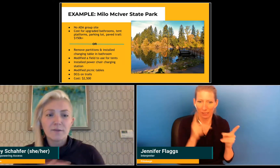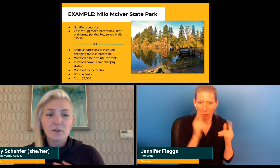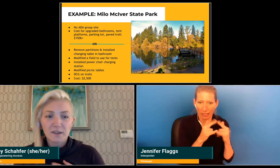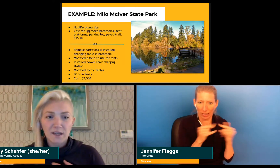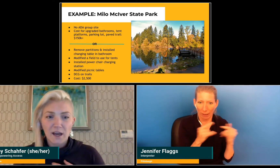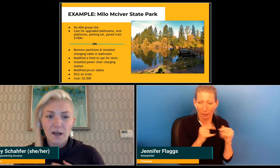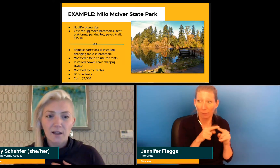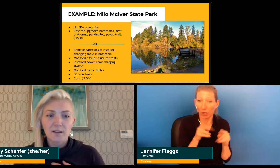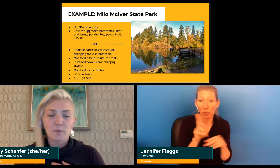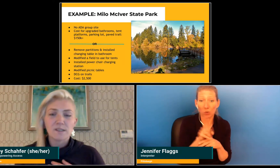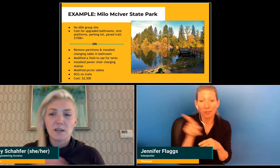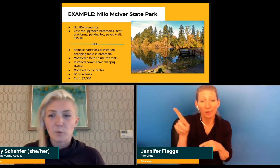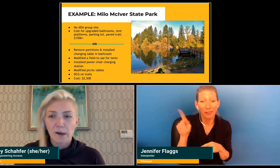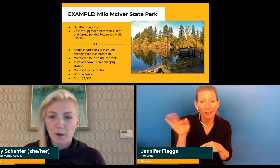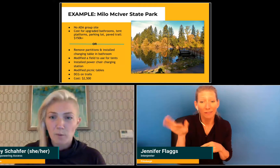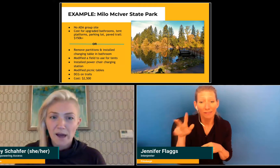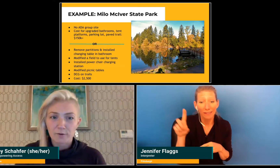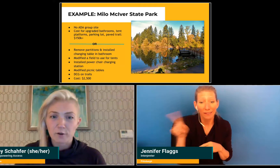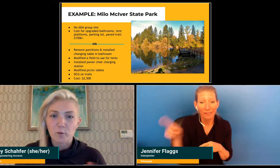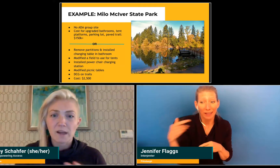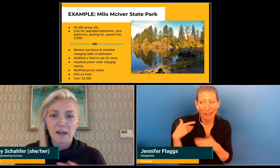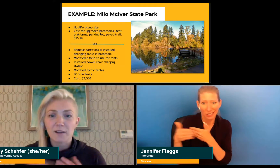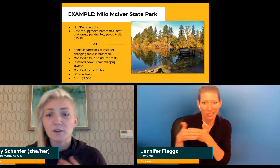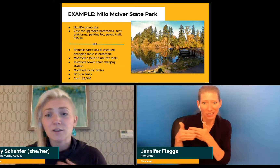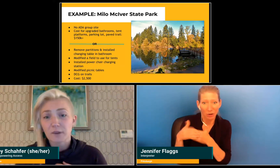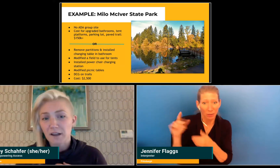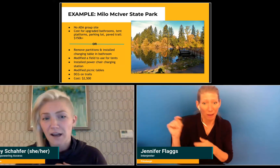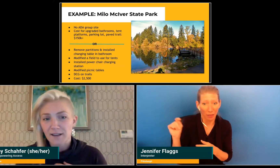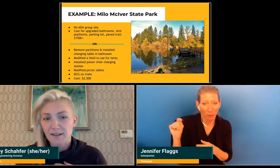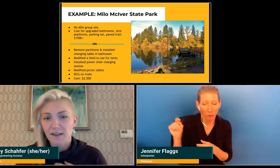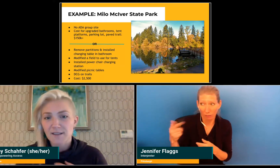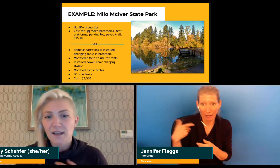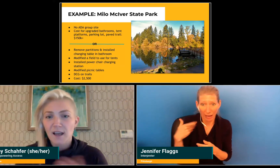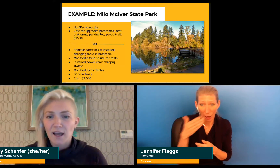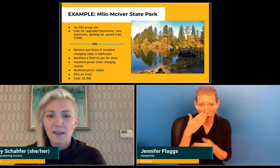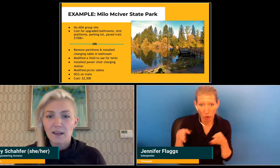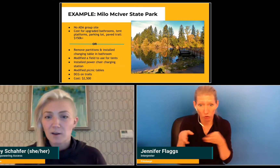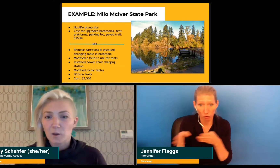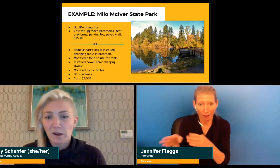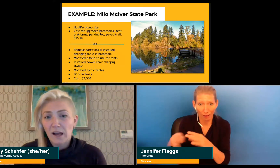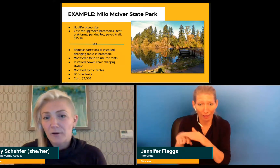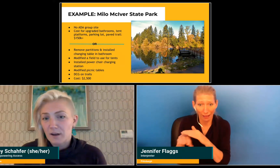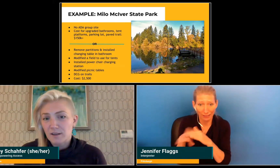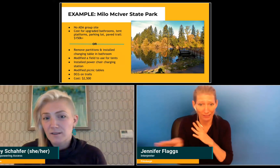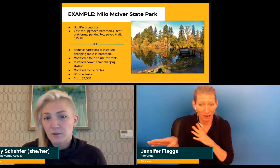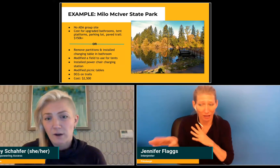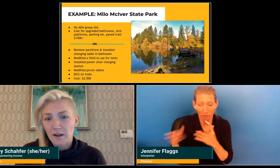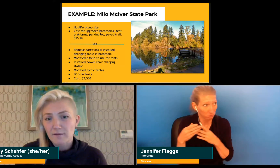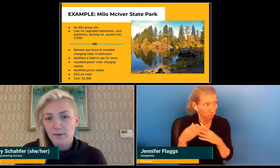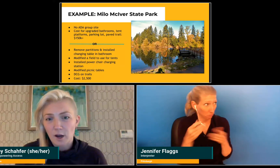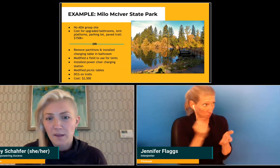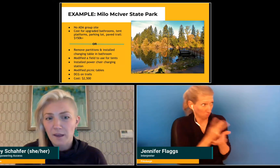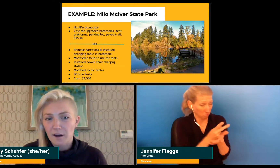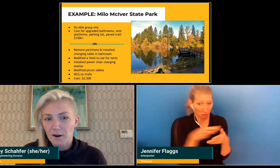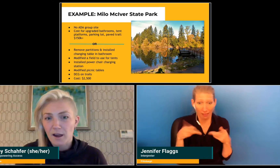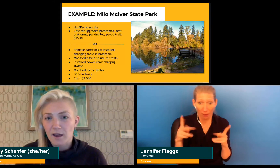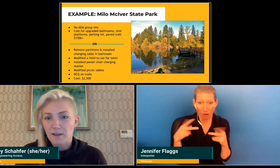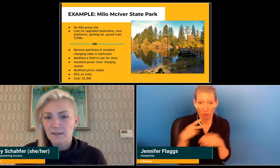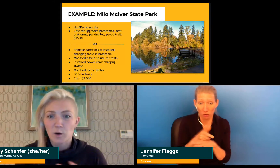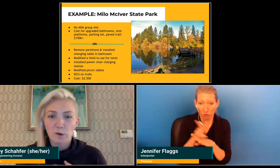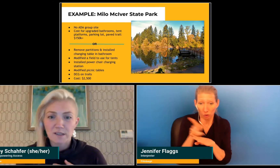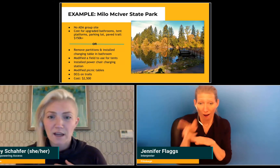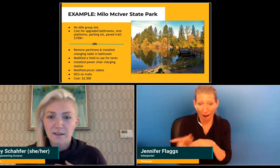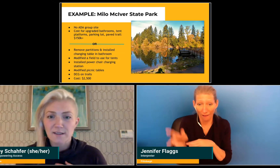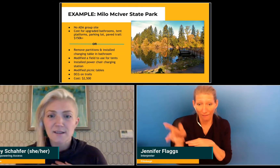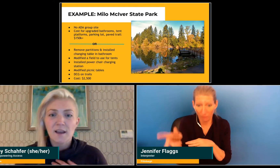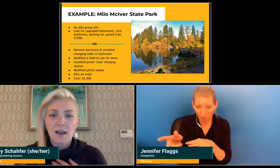using a field that they had that was nearby a bathroom and had good trail access. And they ended up allowing us to drive on there and